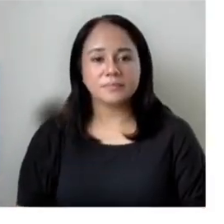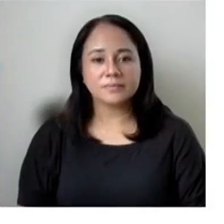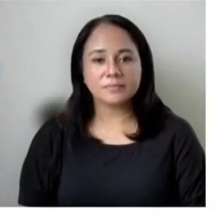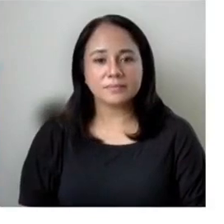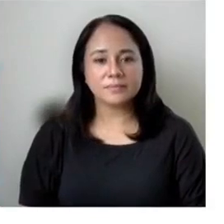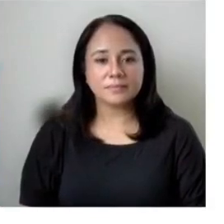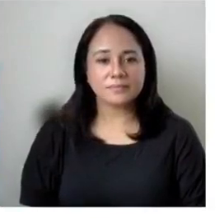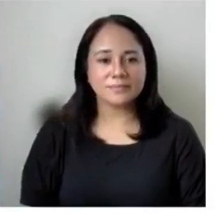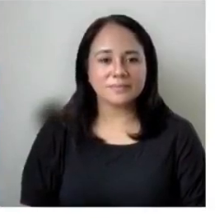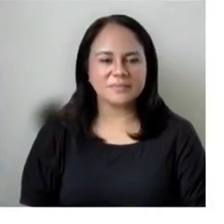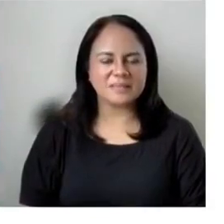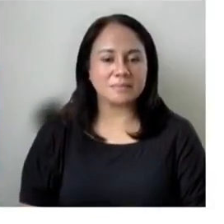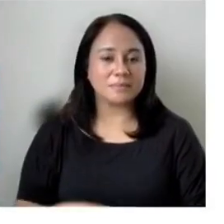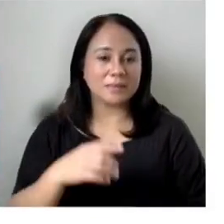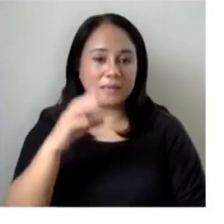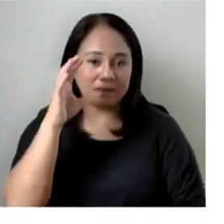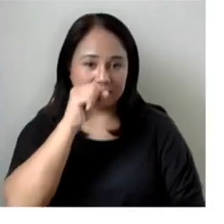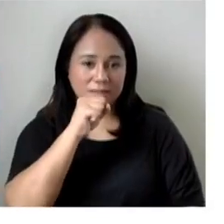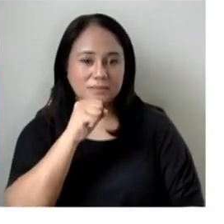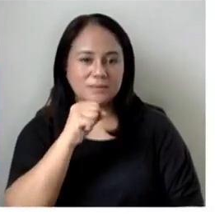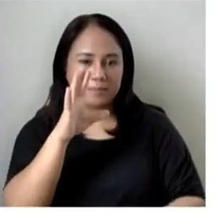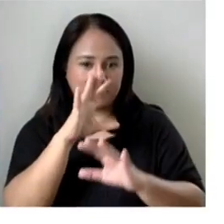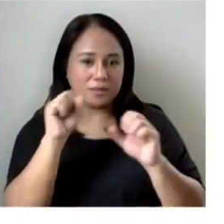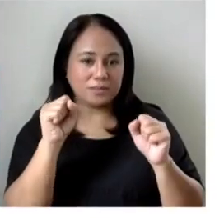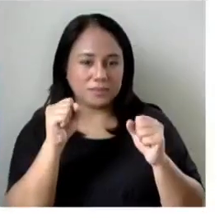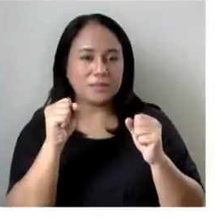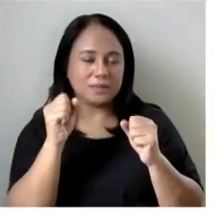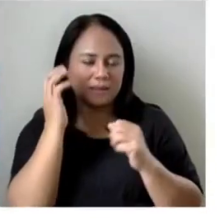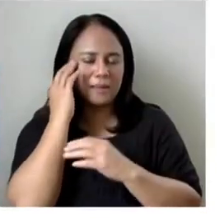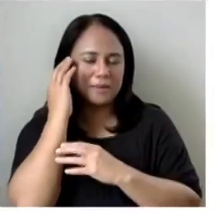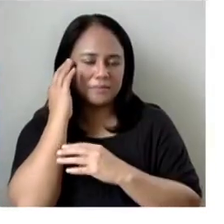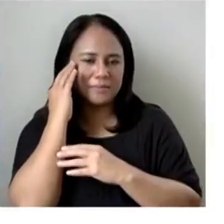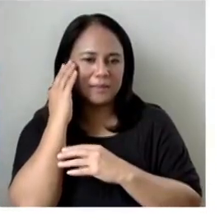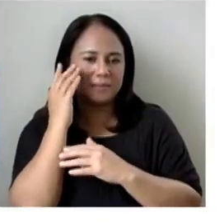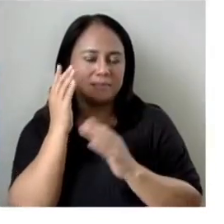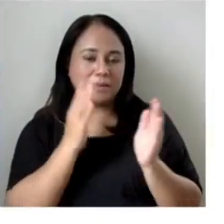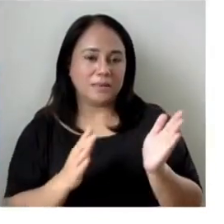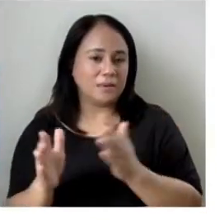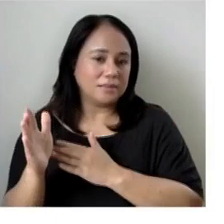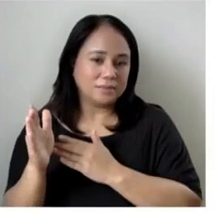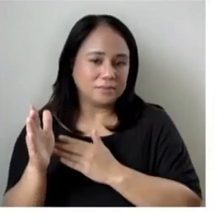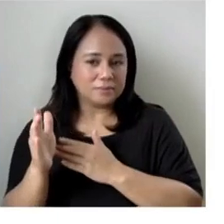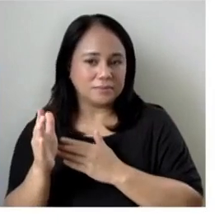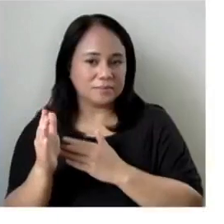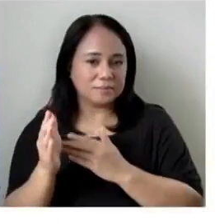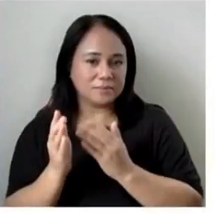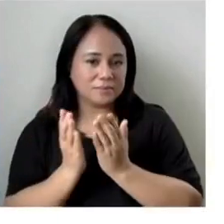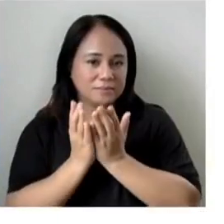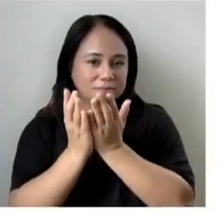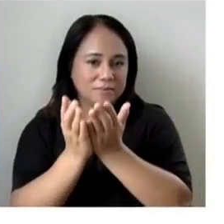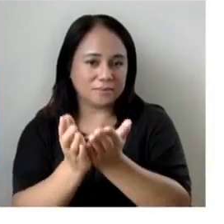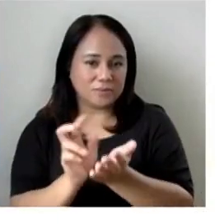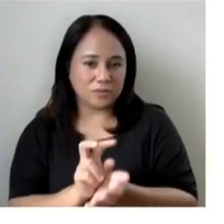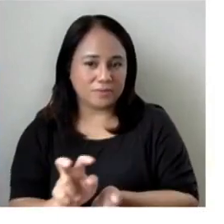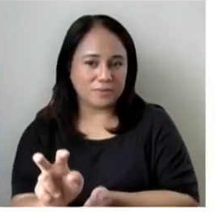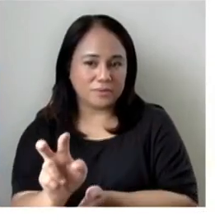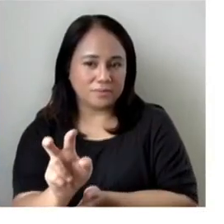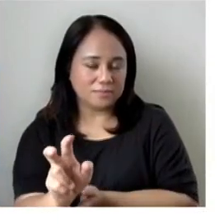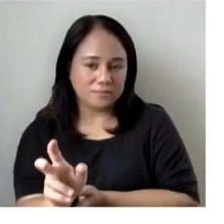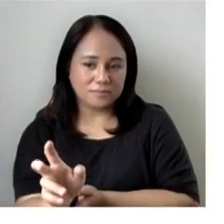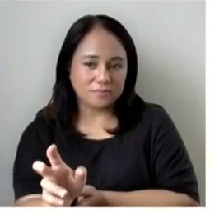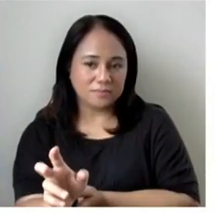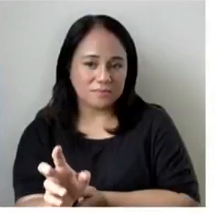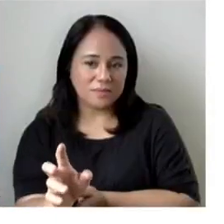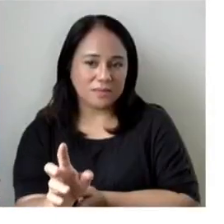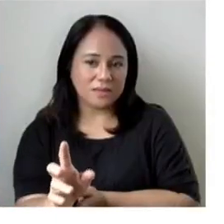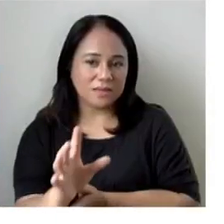I am assuming that the President knows about this planned convoy. What did he have to say about it? Well, I